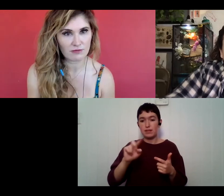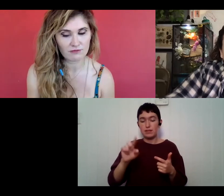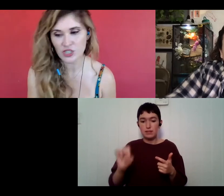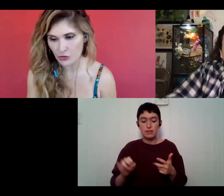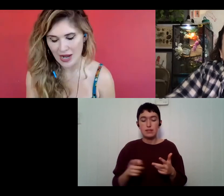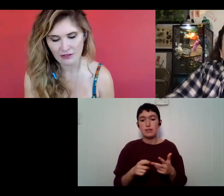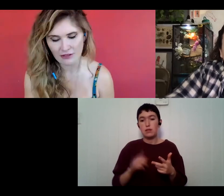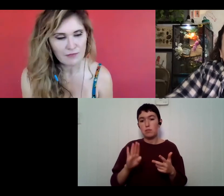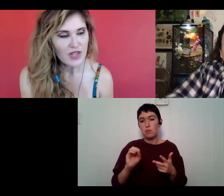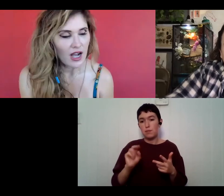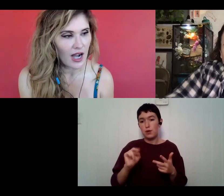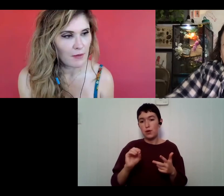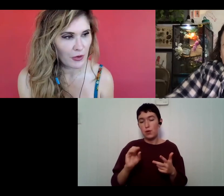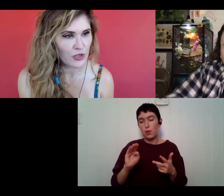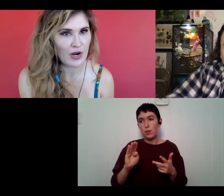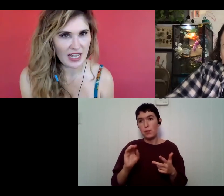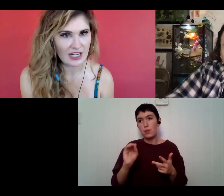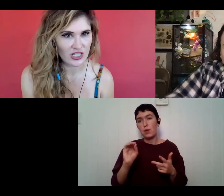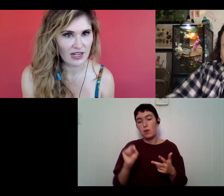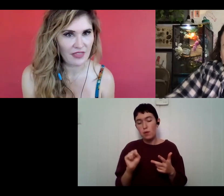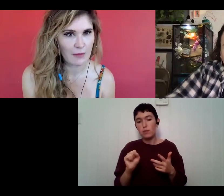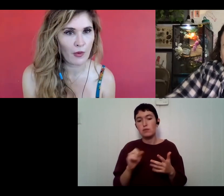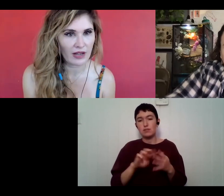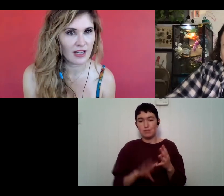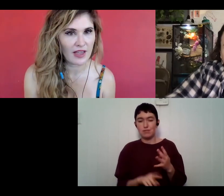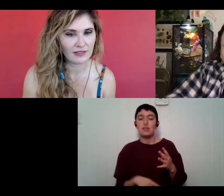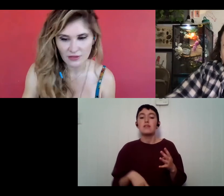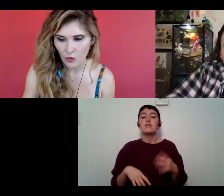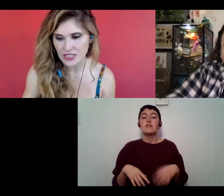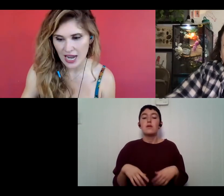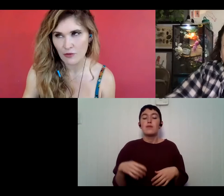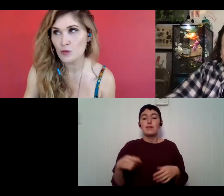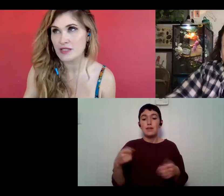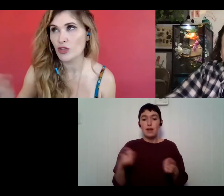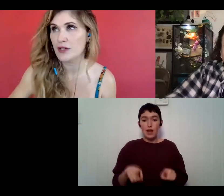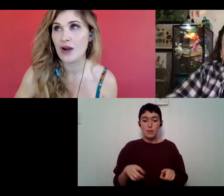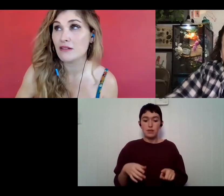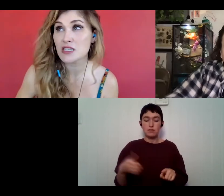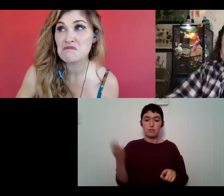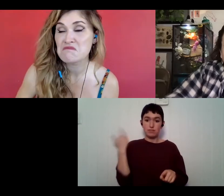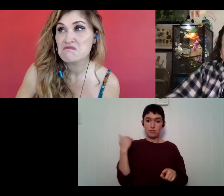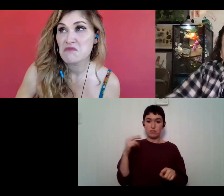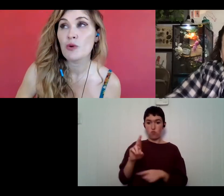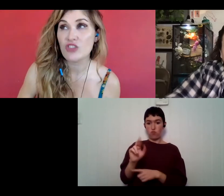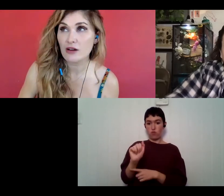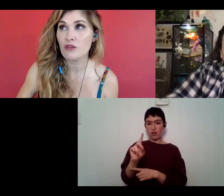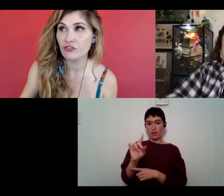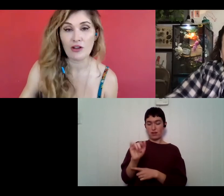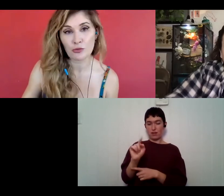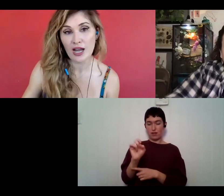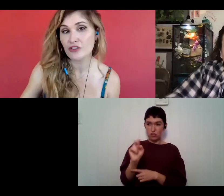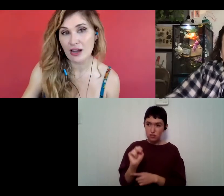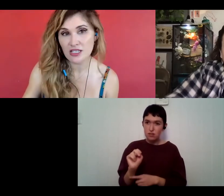So we only have a few apes still around, but there was a radiation at that point. And then over time, humans have only been around. We think roughly